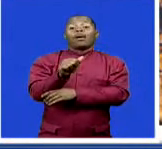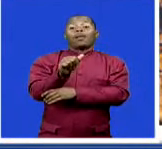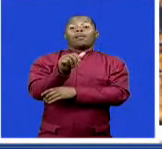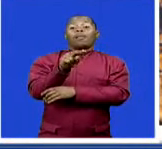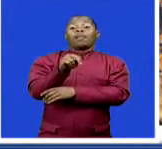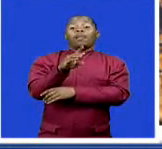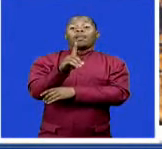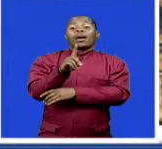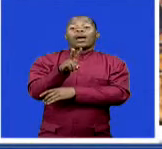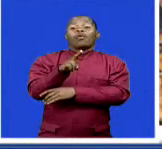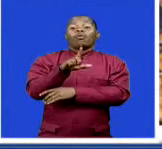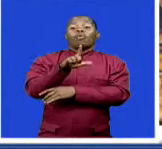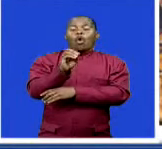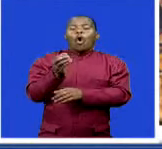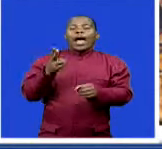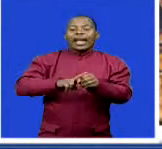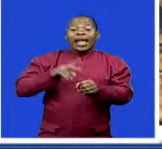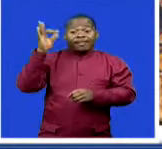company of a Makosi Gati.